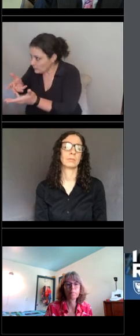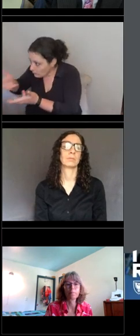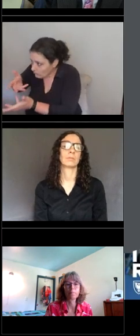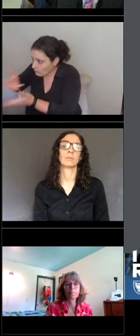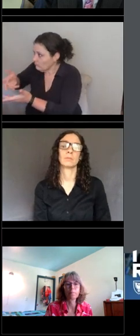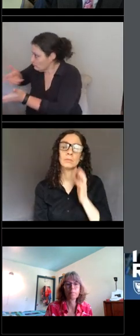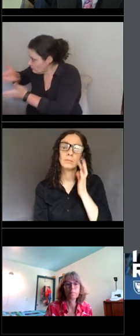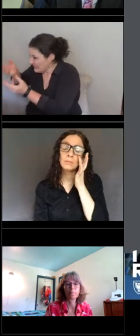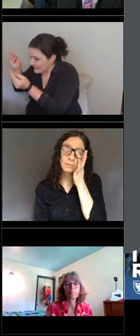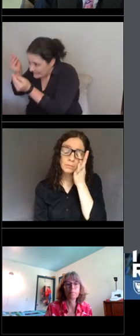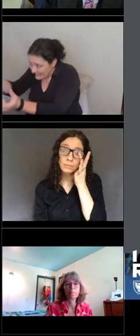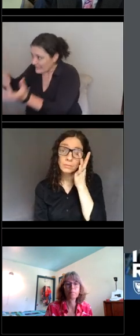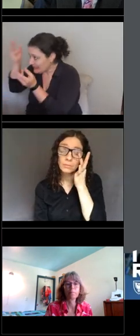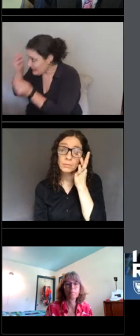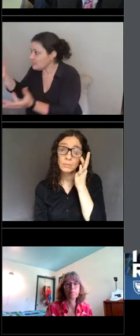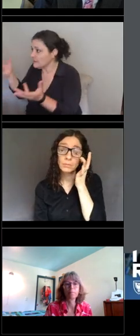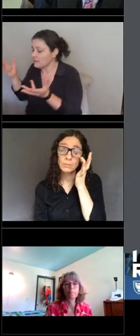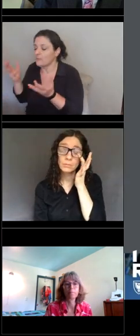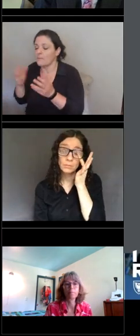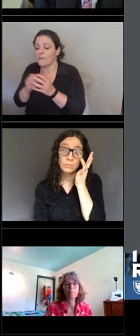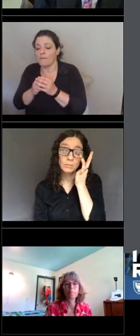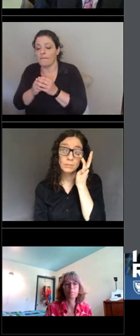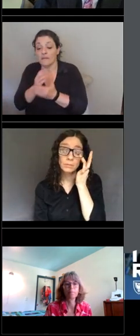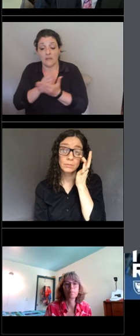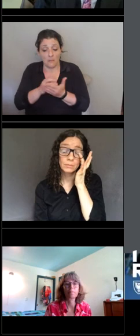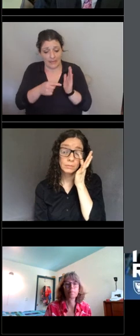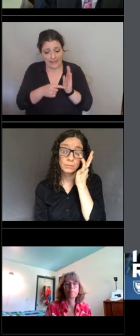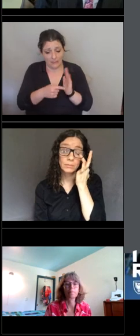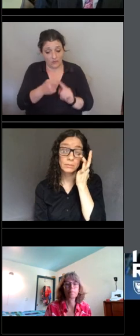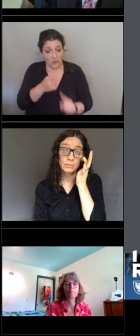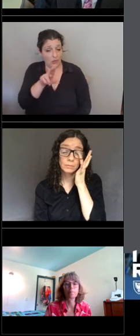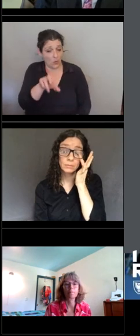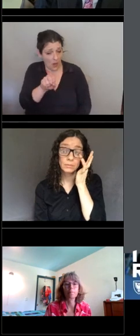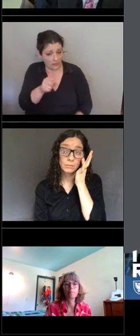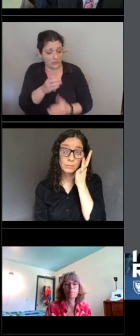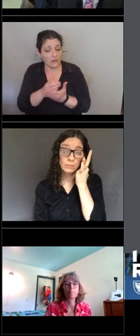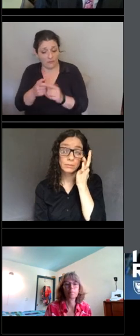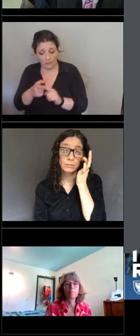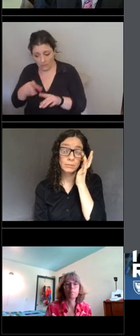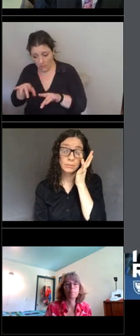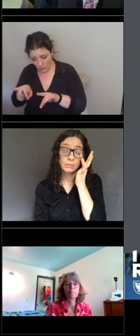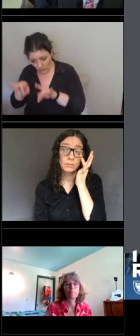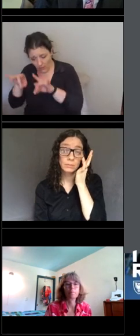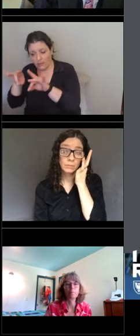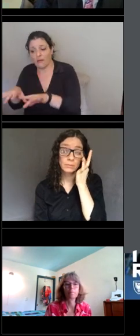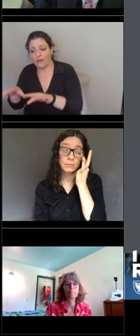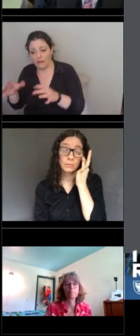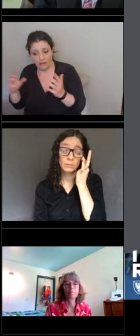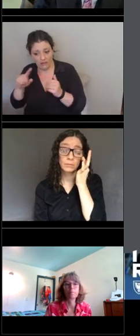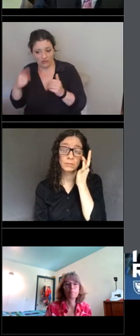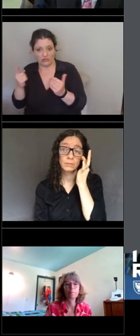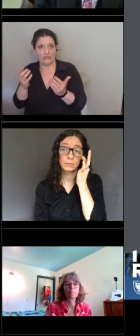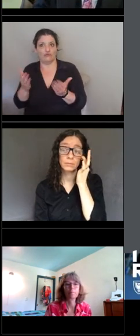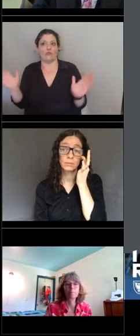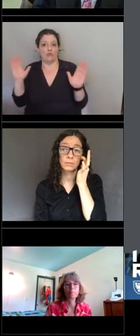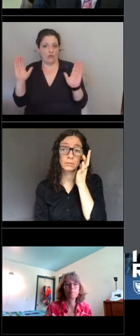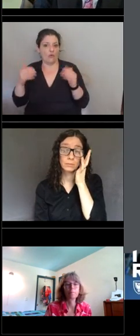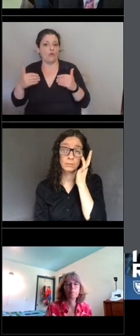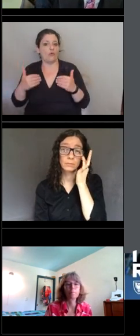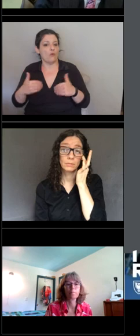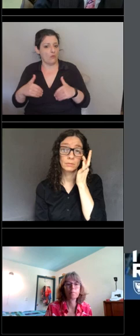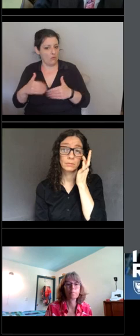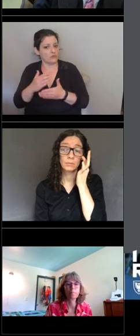yeah, they were recognizing that they were limited by their ability to adapt because,